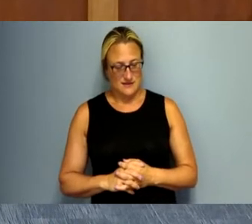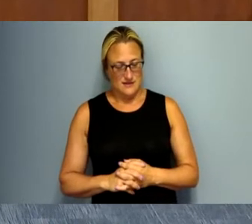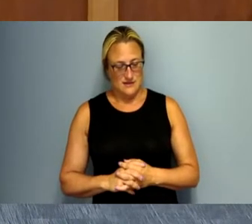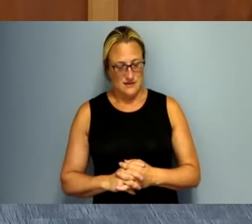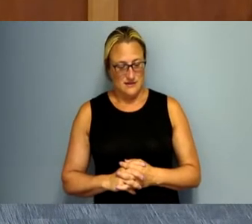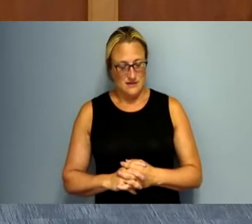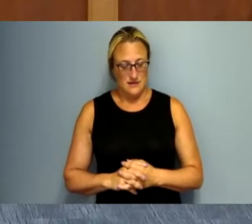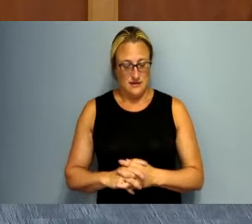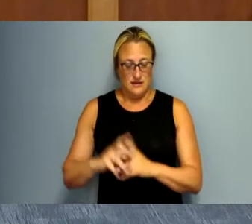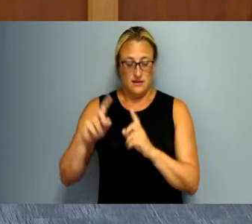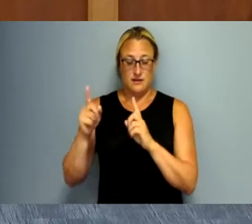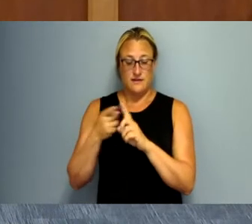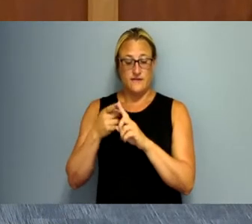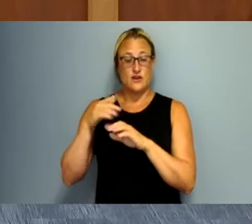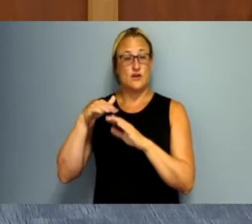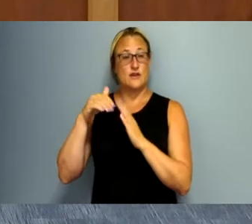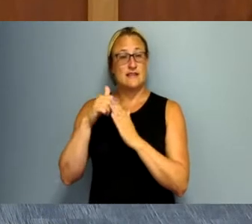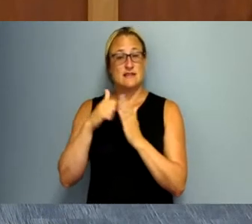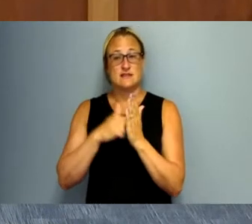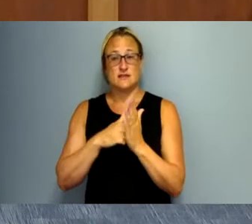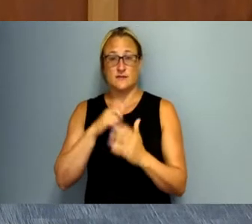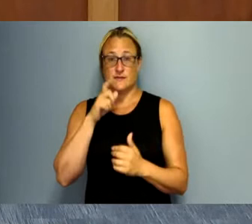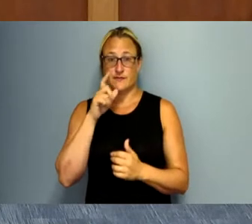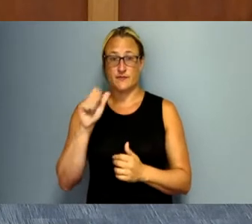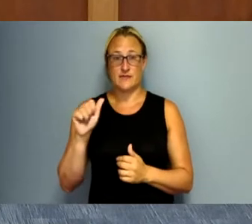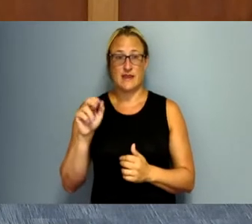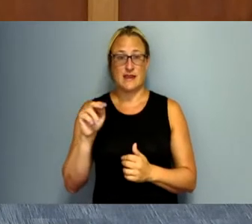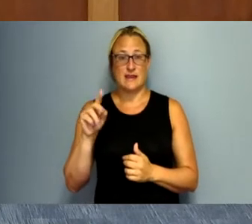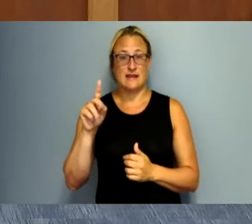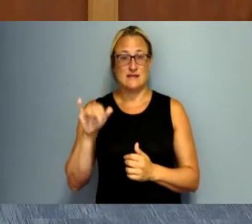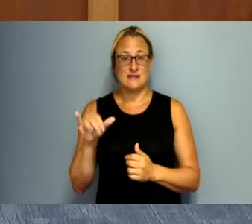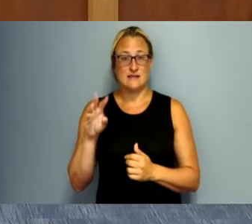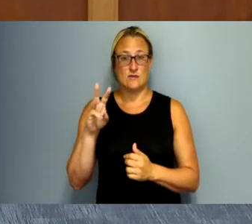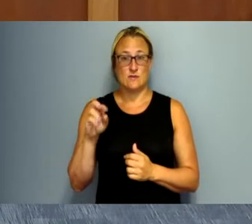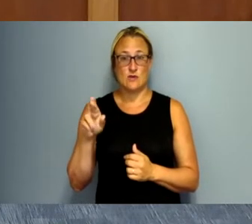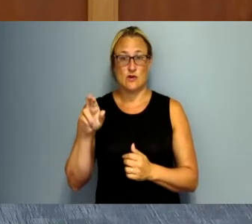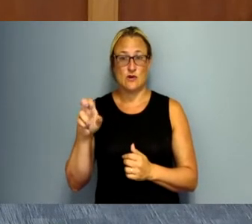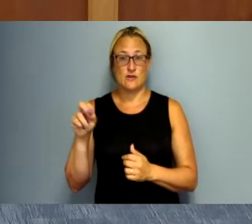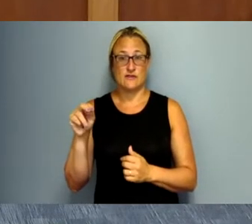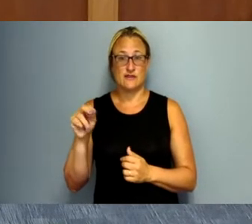First person on agenda items is Andy Warren.